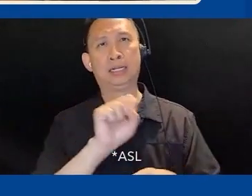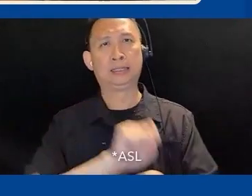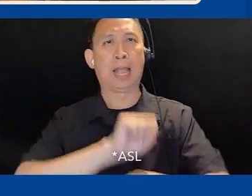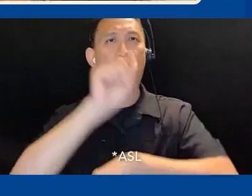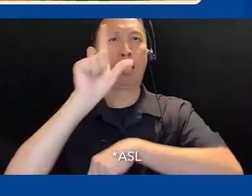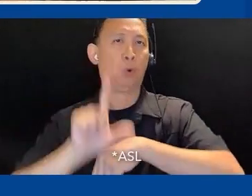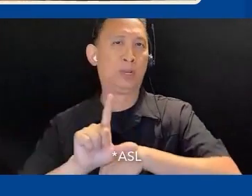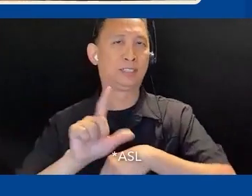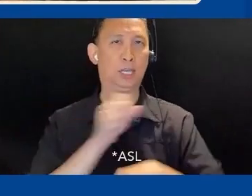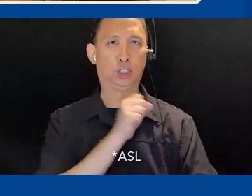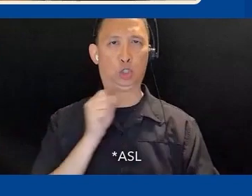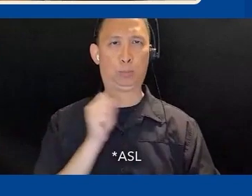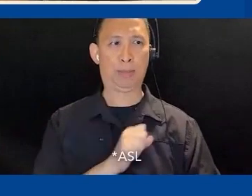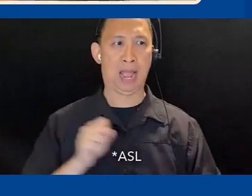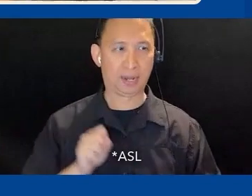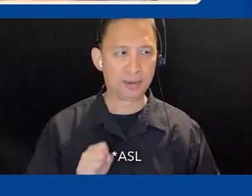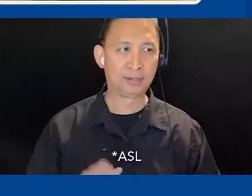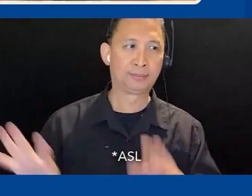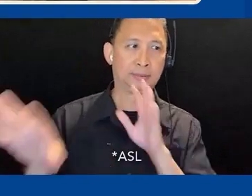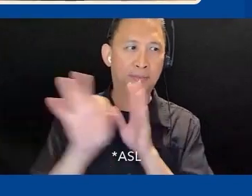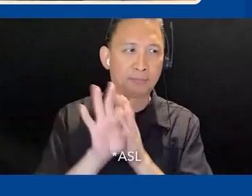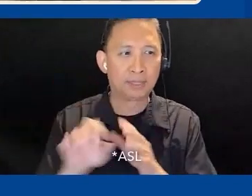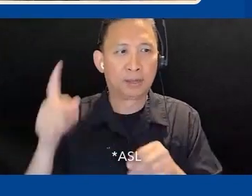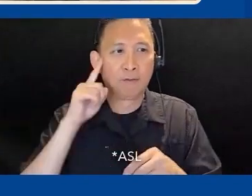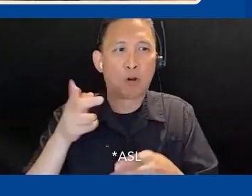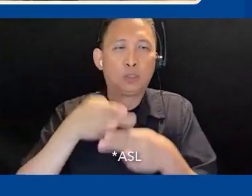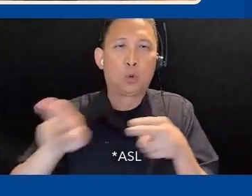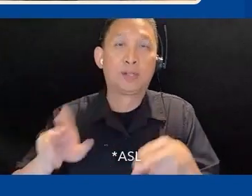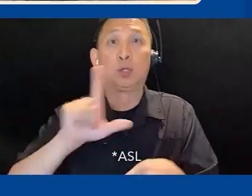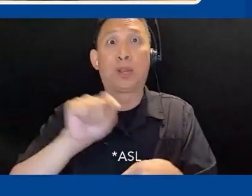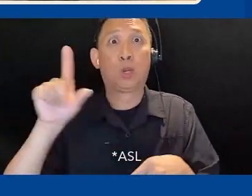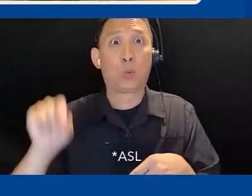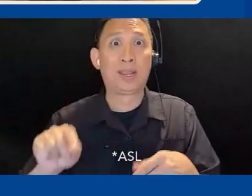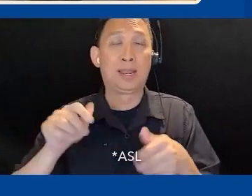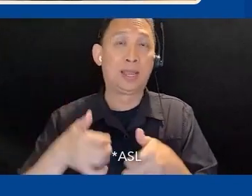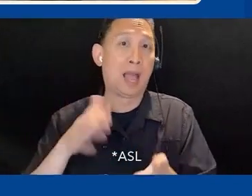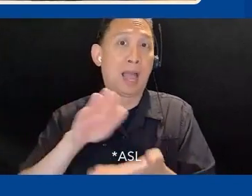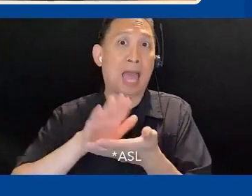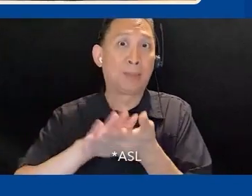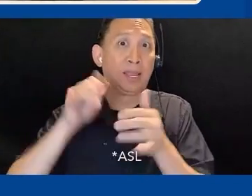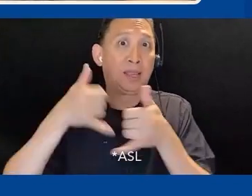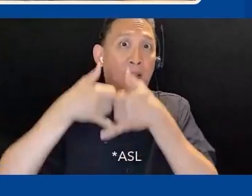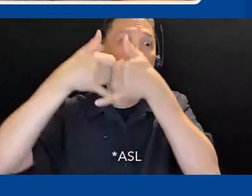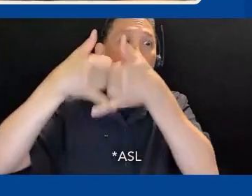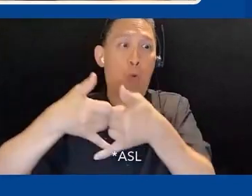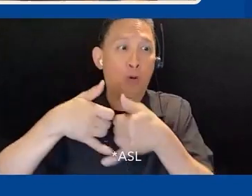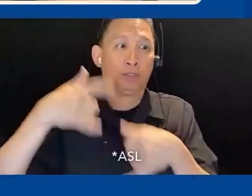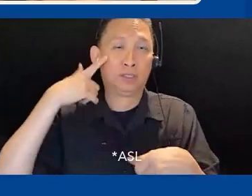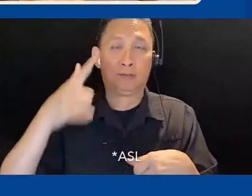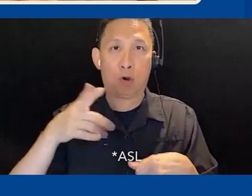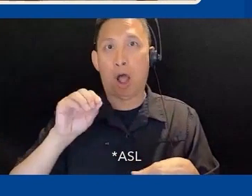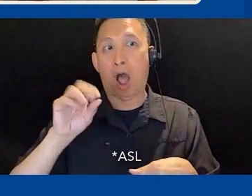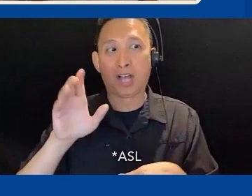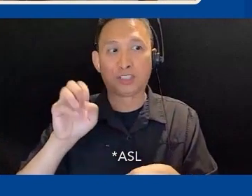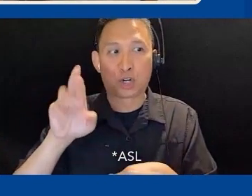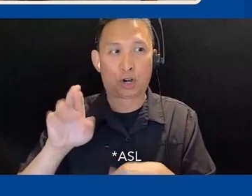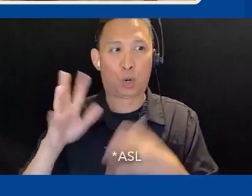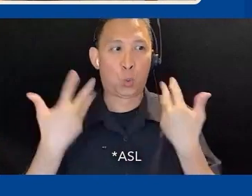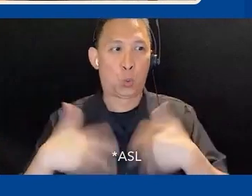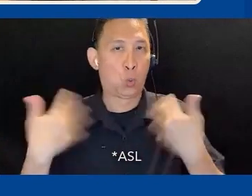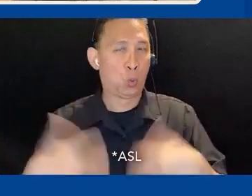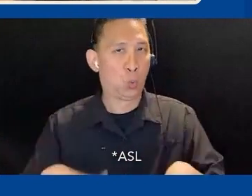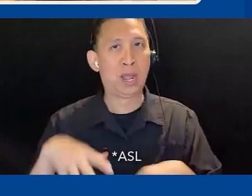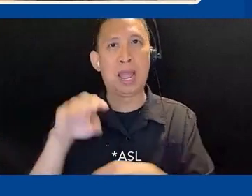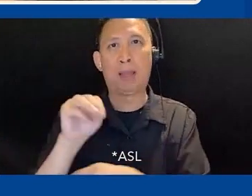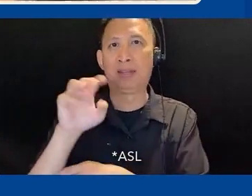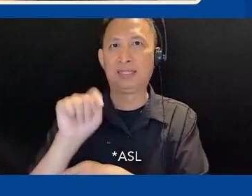2020 Academy Awards and was acquired by MTV Documentary Films. His 2015 film, Hoya, it's his first fiction